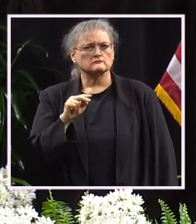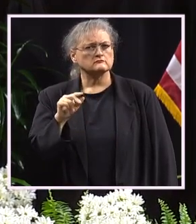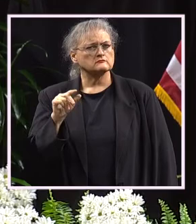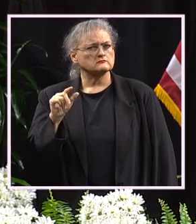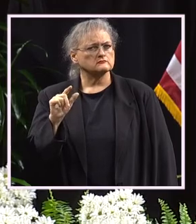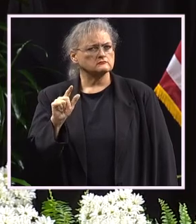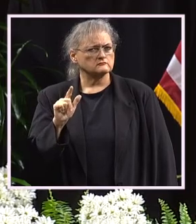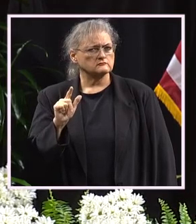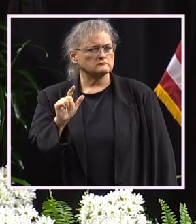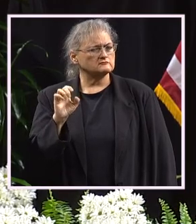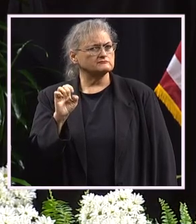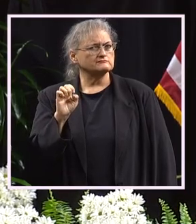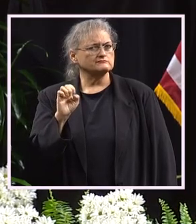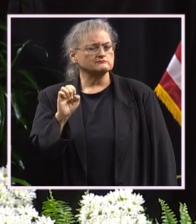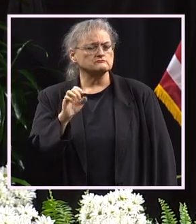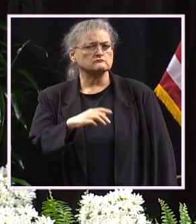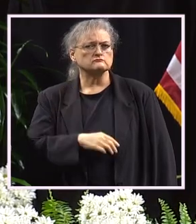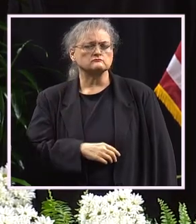Lidesma.